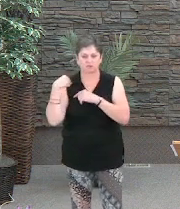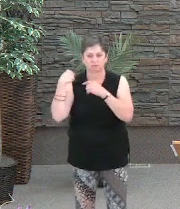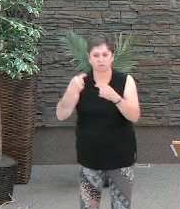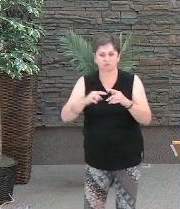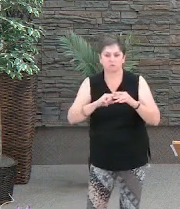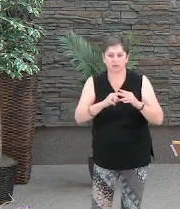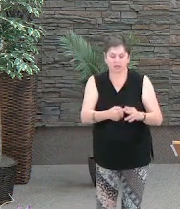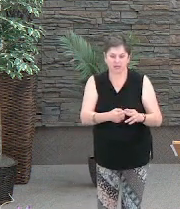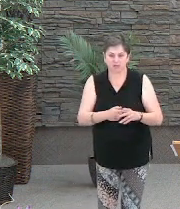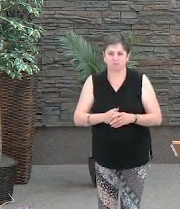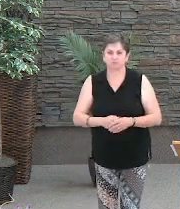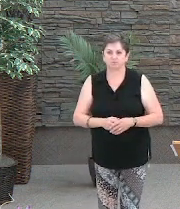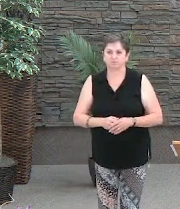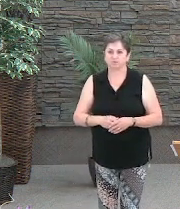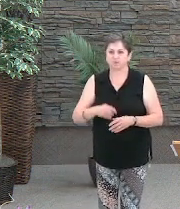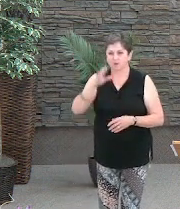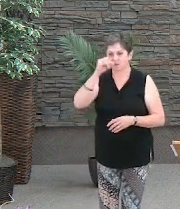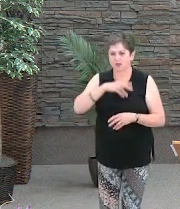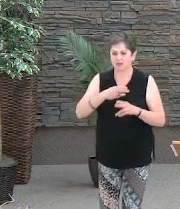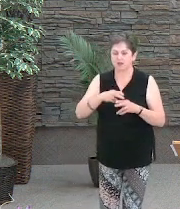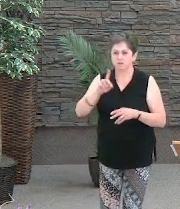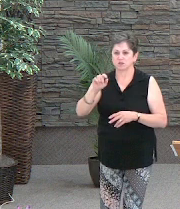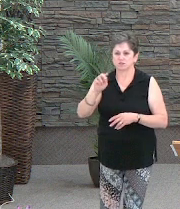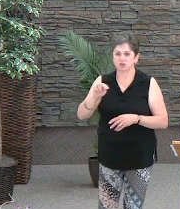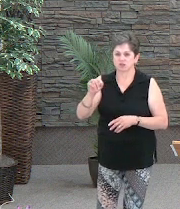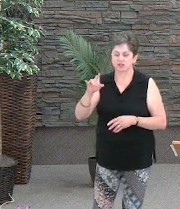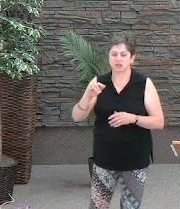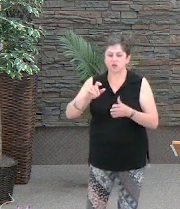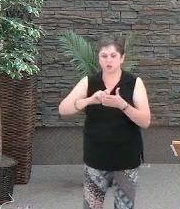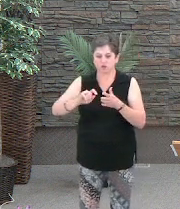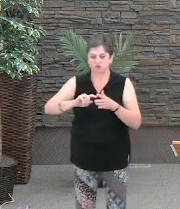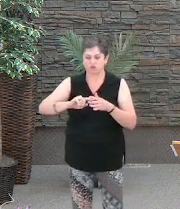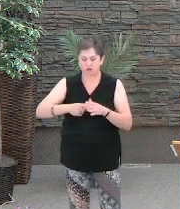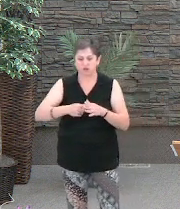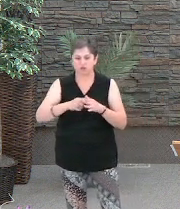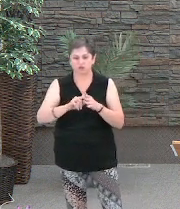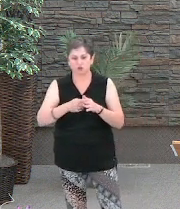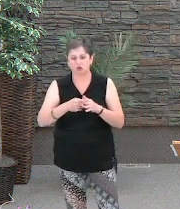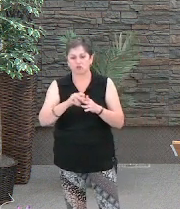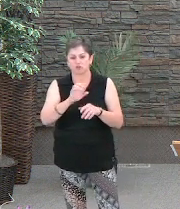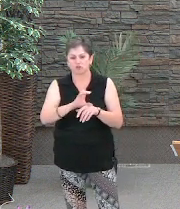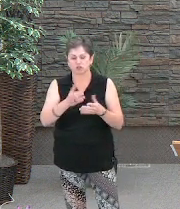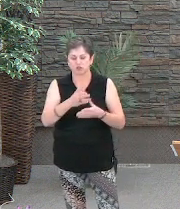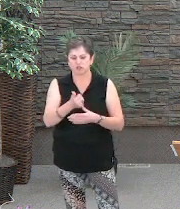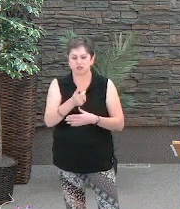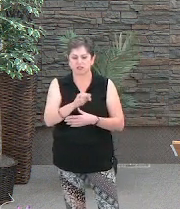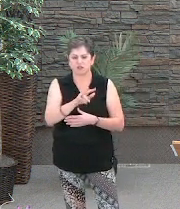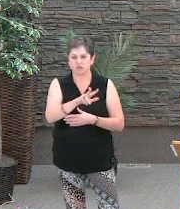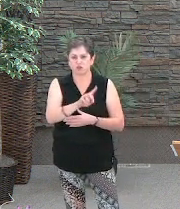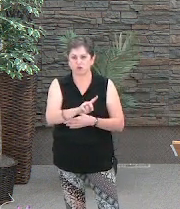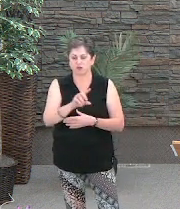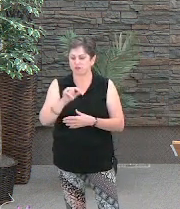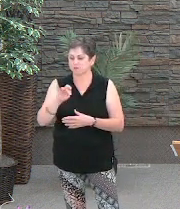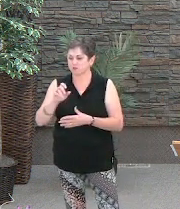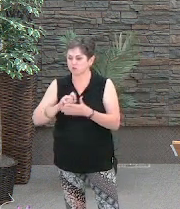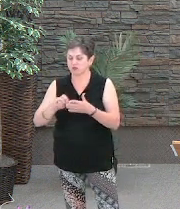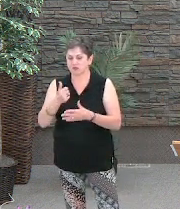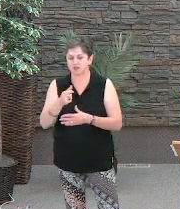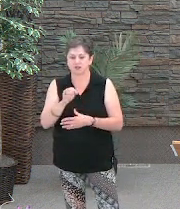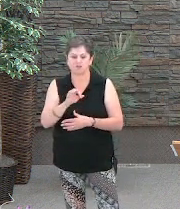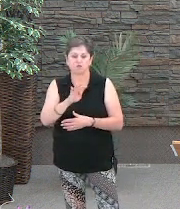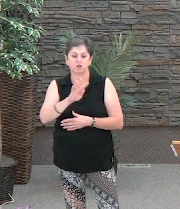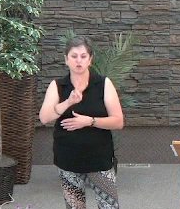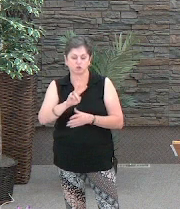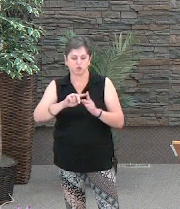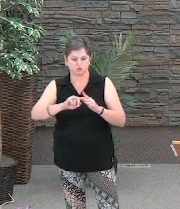beginning. A guy named Don Hockaday had written trying to start the church here in 1931. Gibson had written in 1942